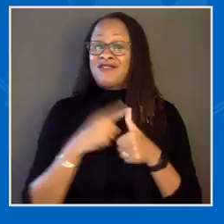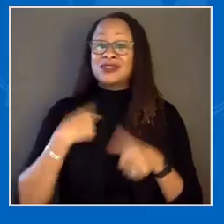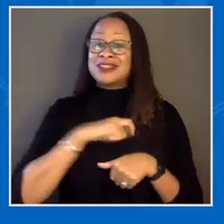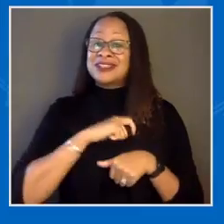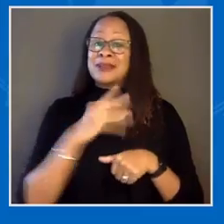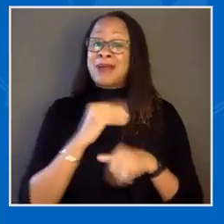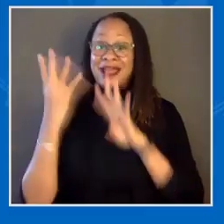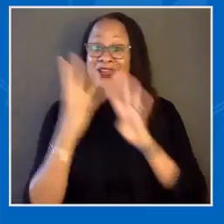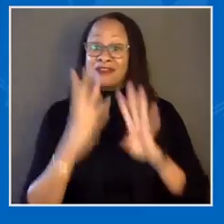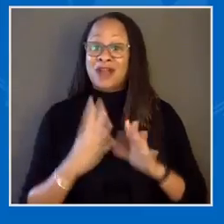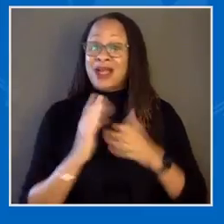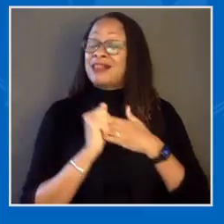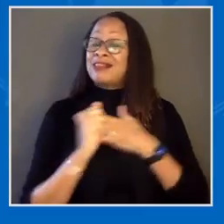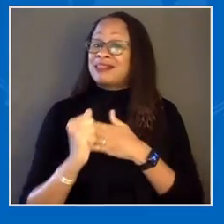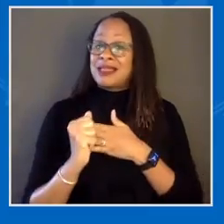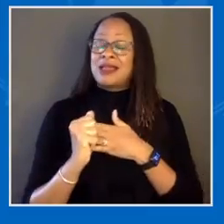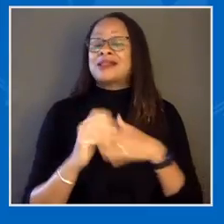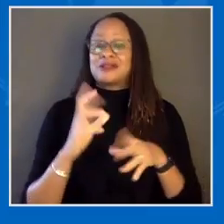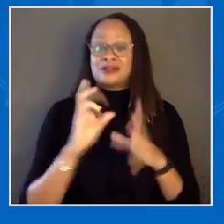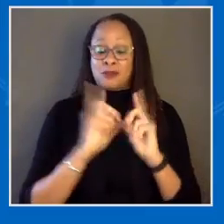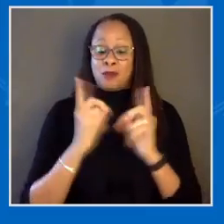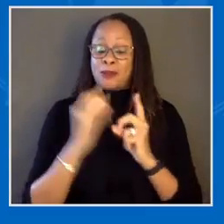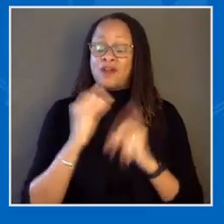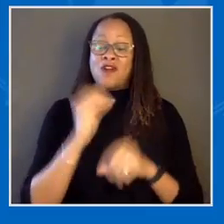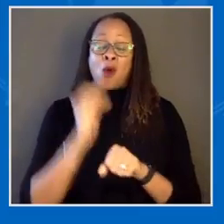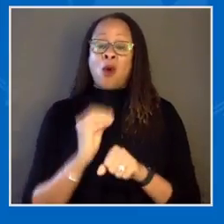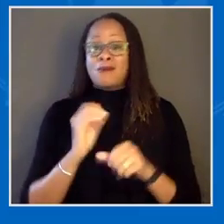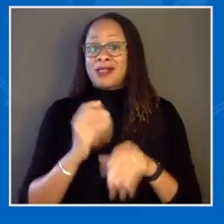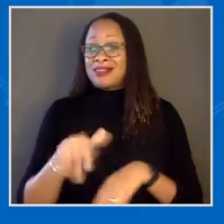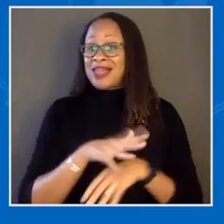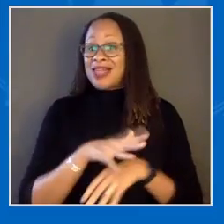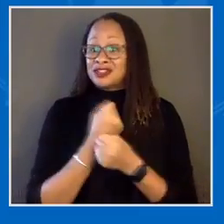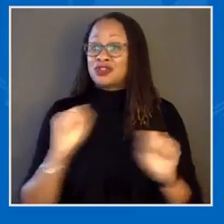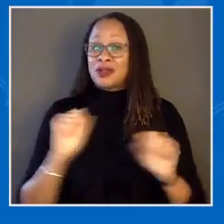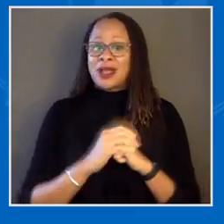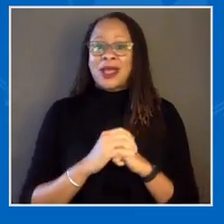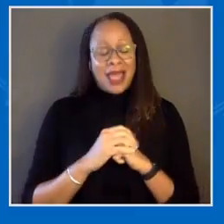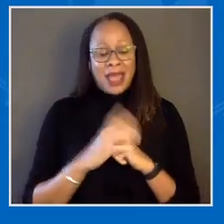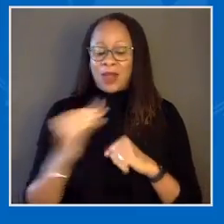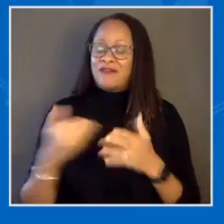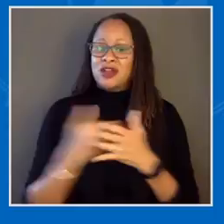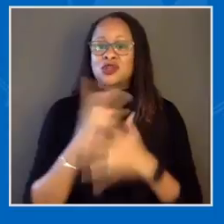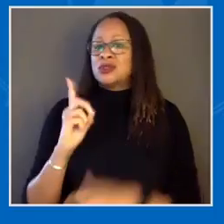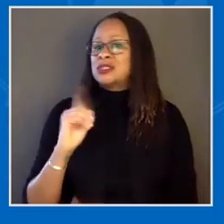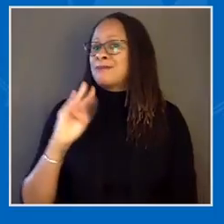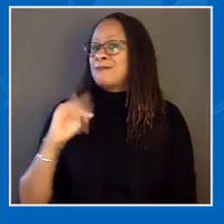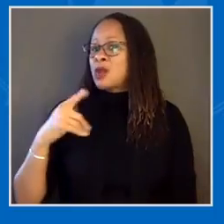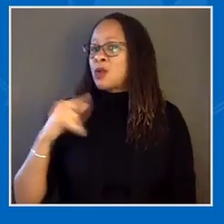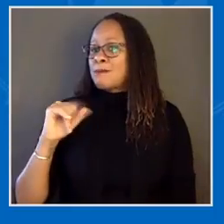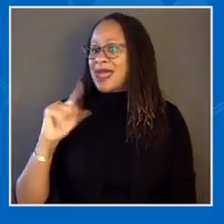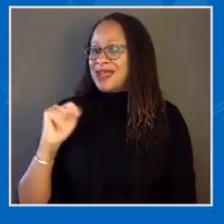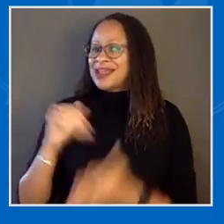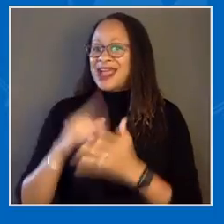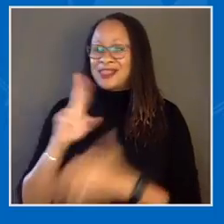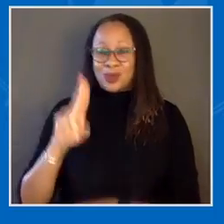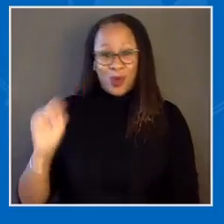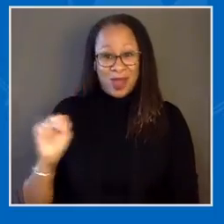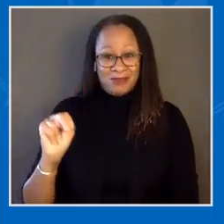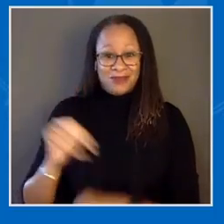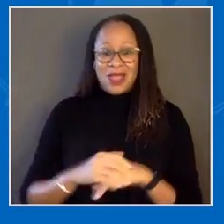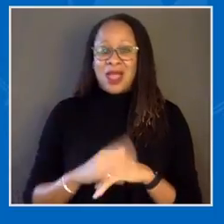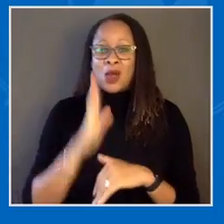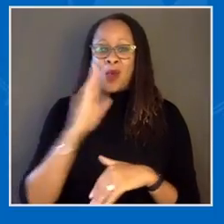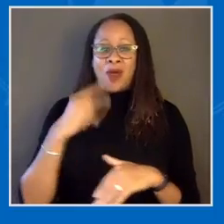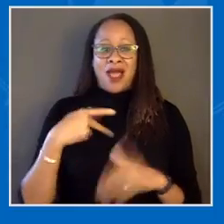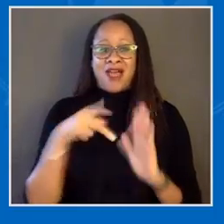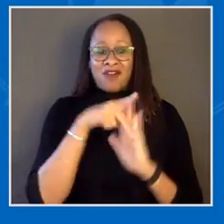the Department of Homeland Security, and a groundbreaking diplomat at the United Nations. We're going to have a principal on the National